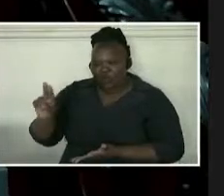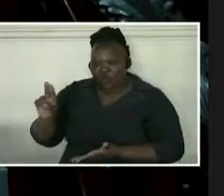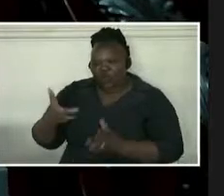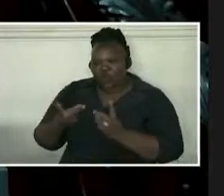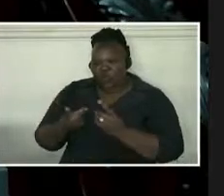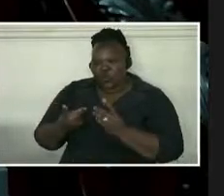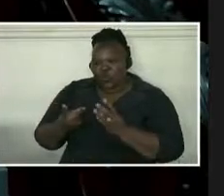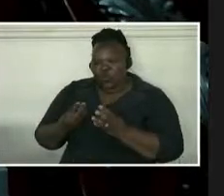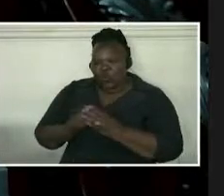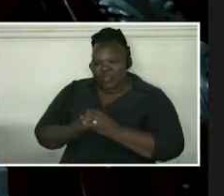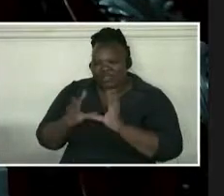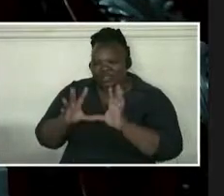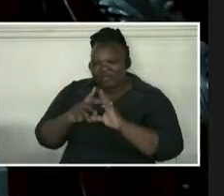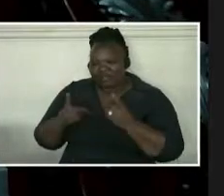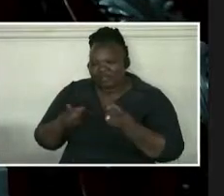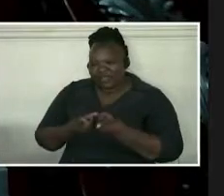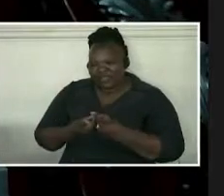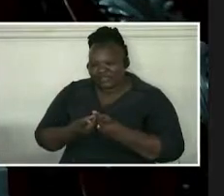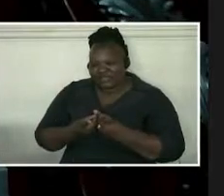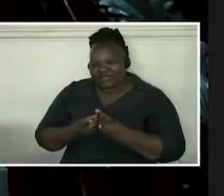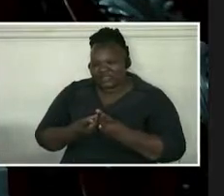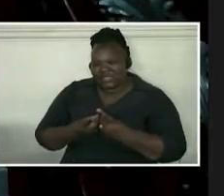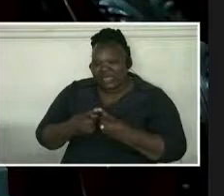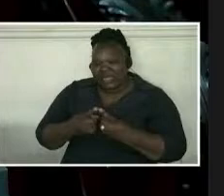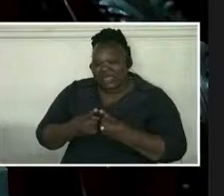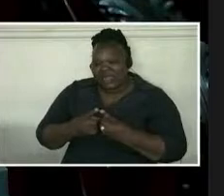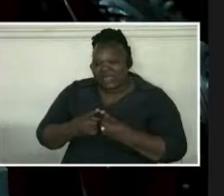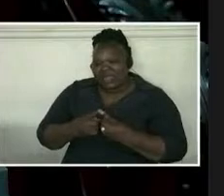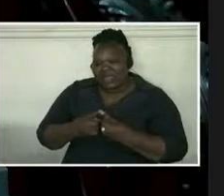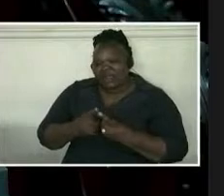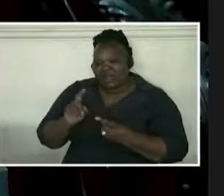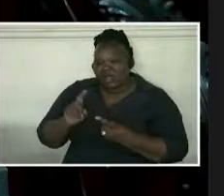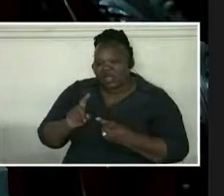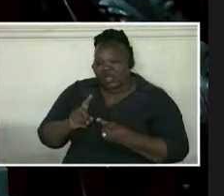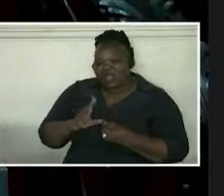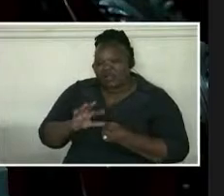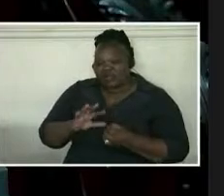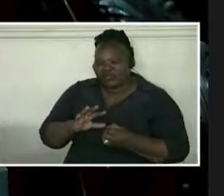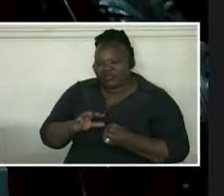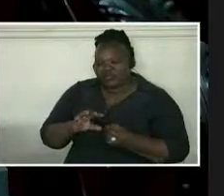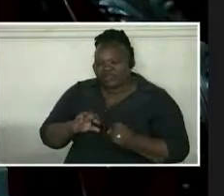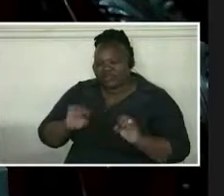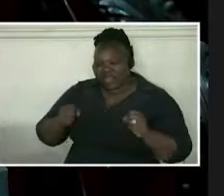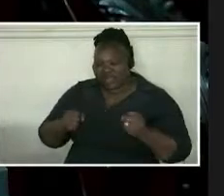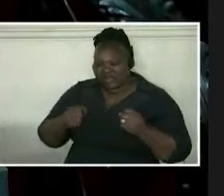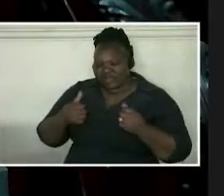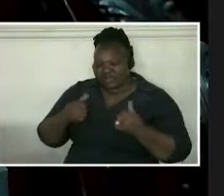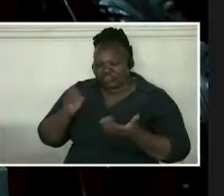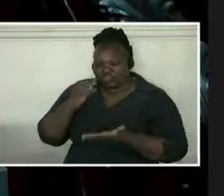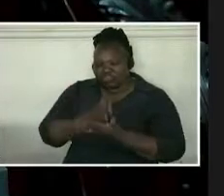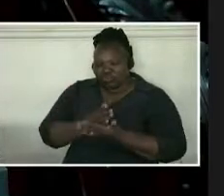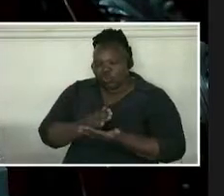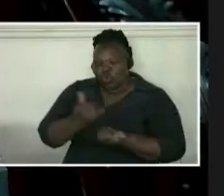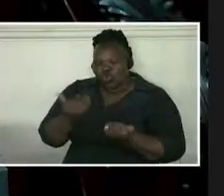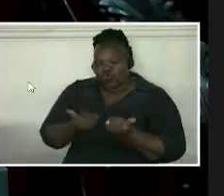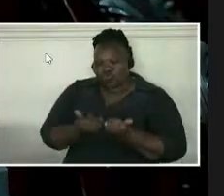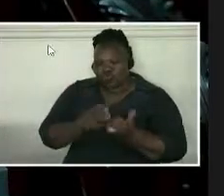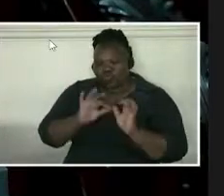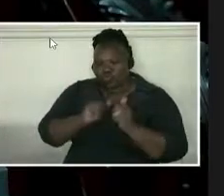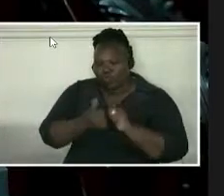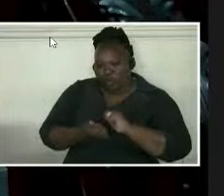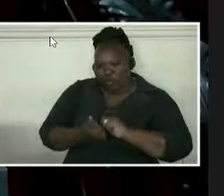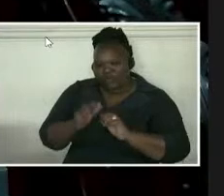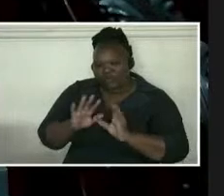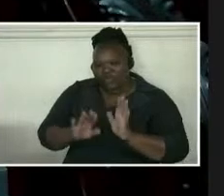revive and and really revive the school sports in our province the community applaud the